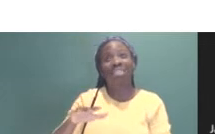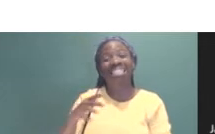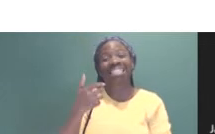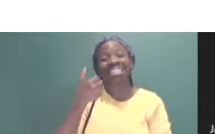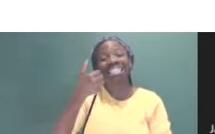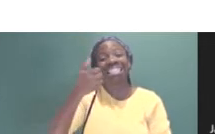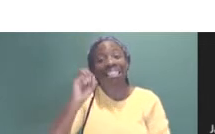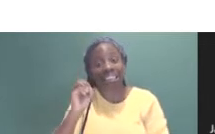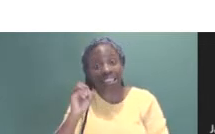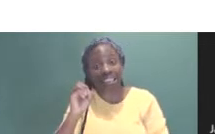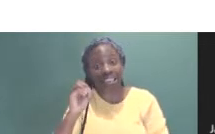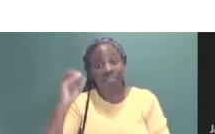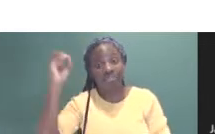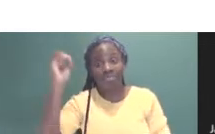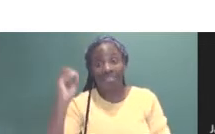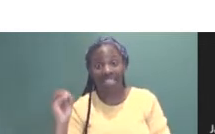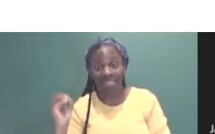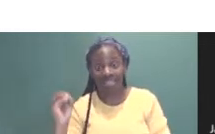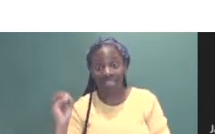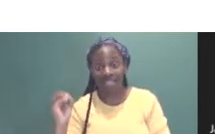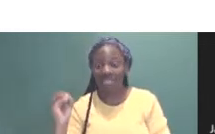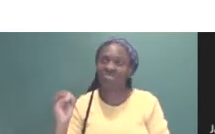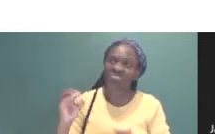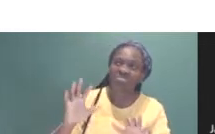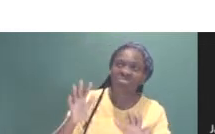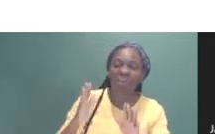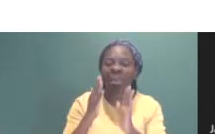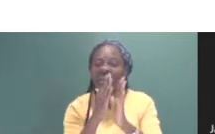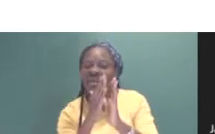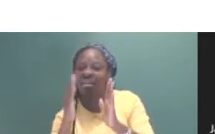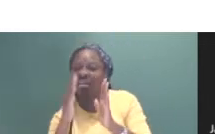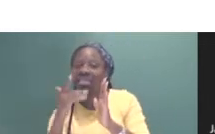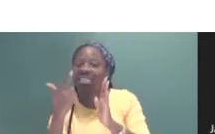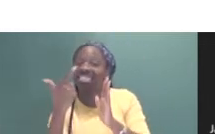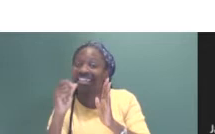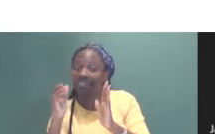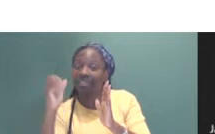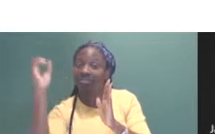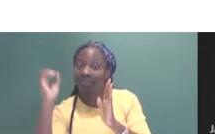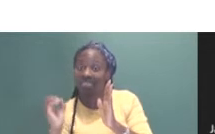60%, probably closer to 70%, were actually